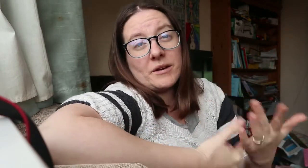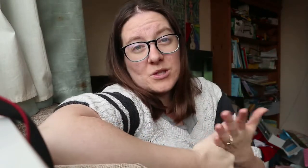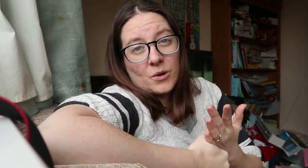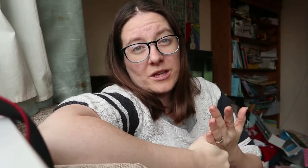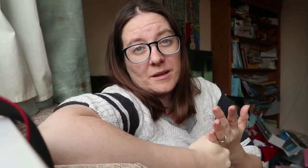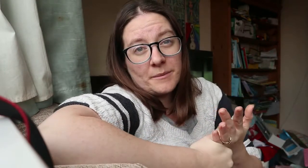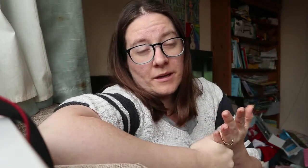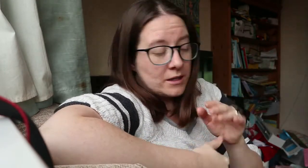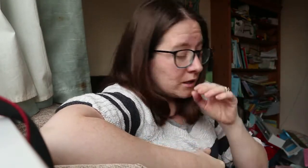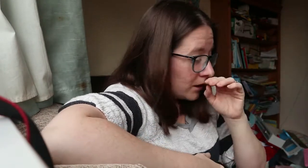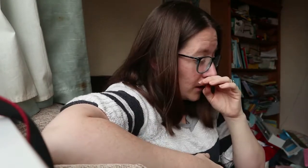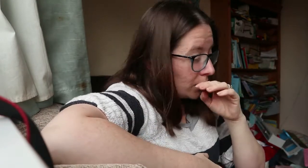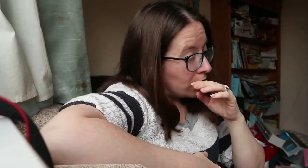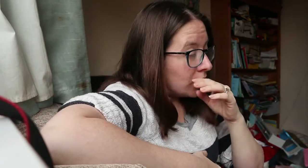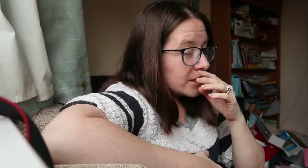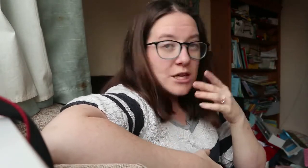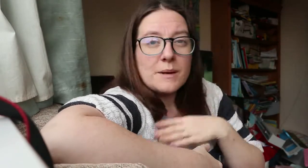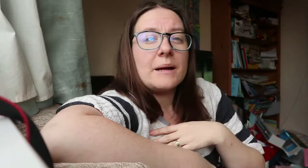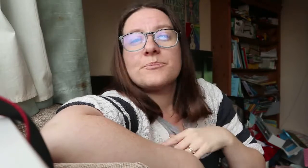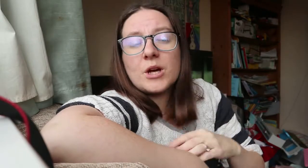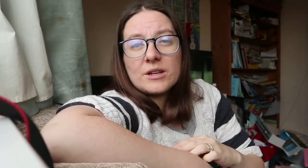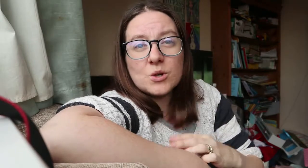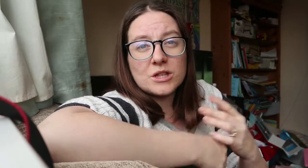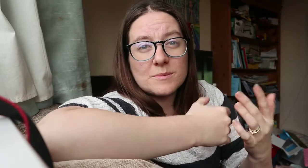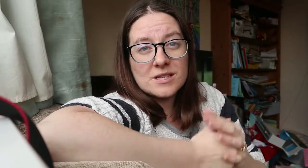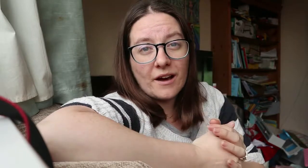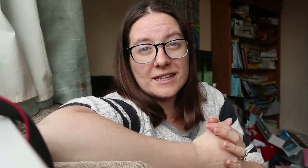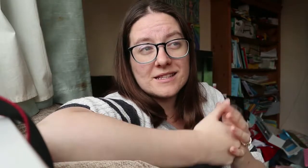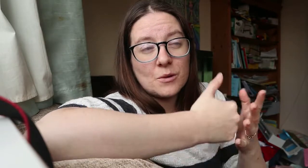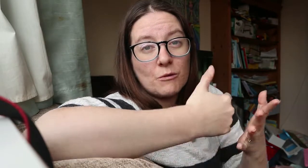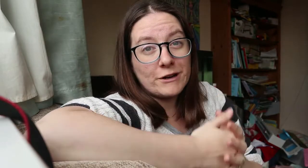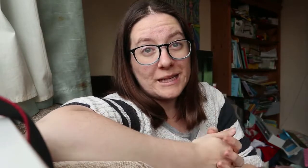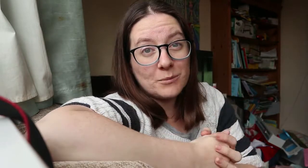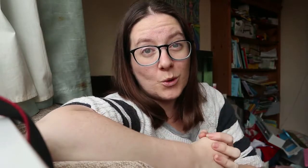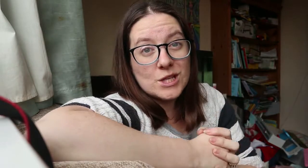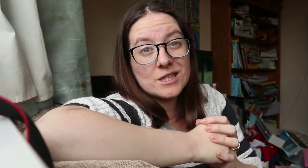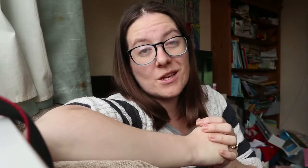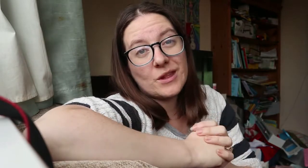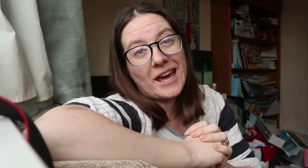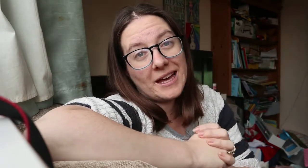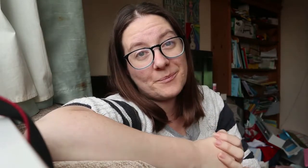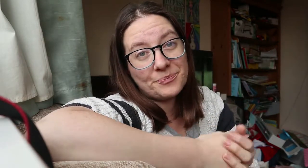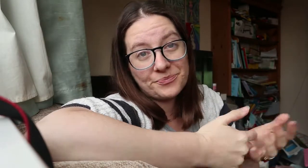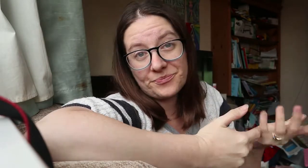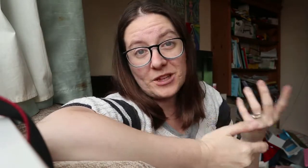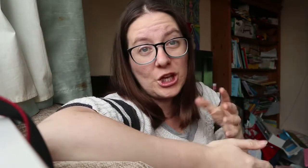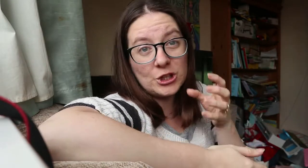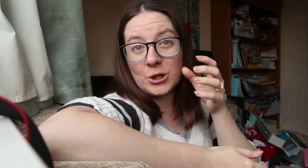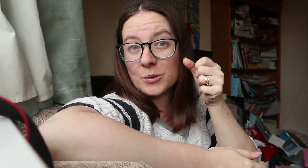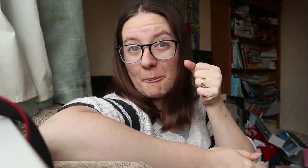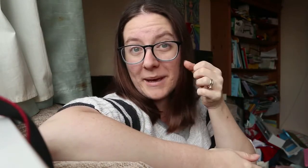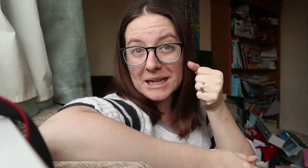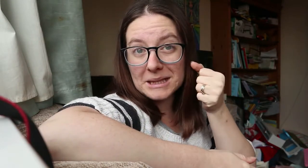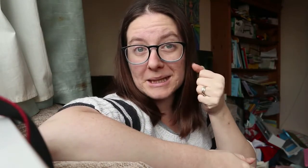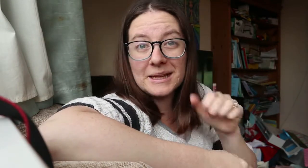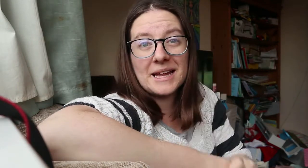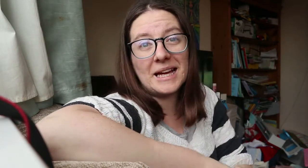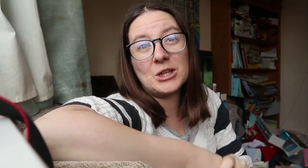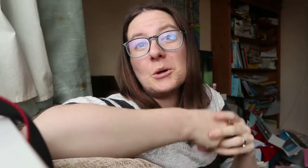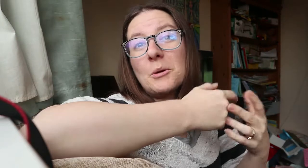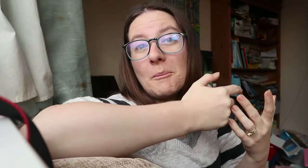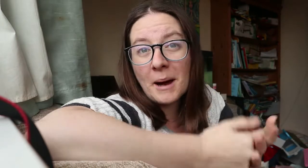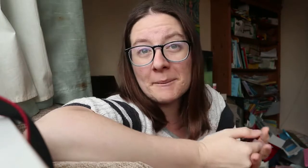We only taught them, excuse me, we only taught them signs that were really important. So they knew milk,